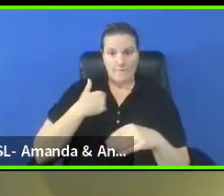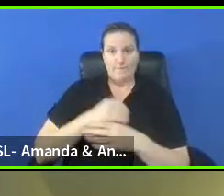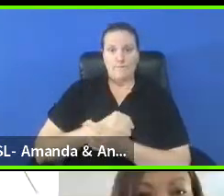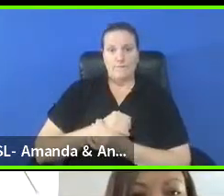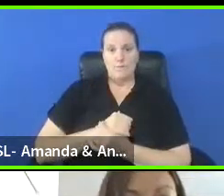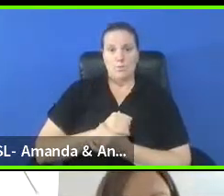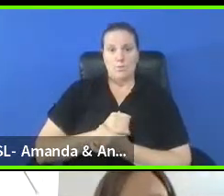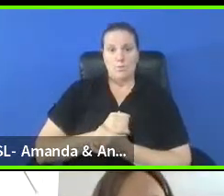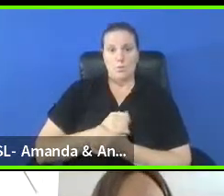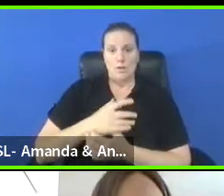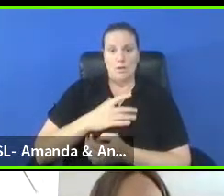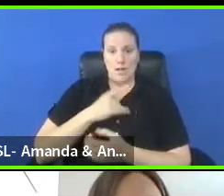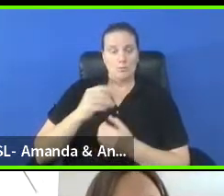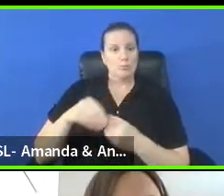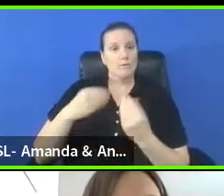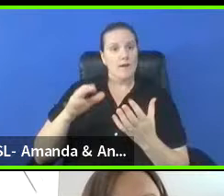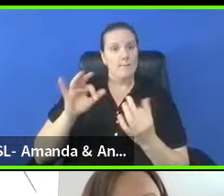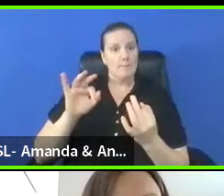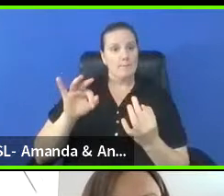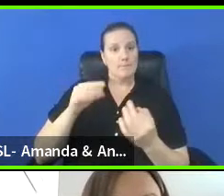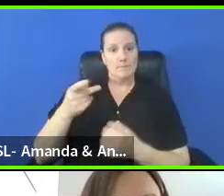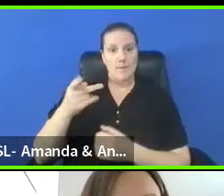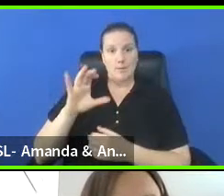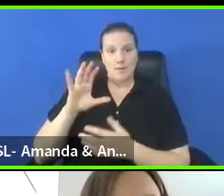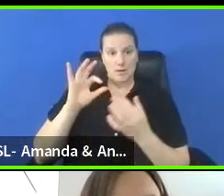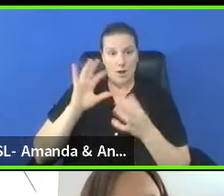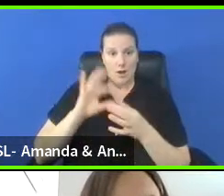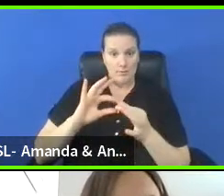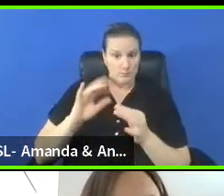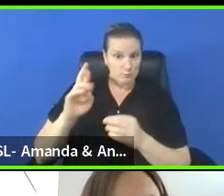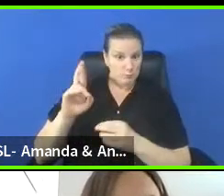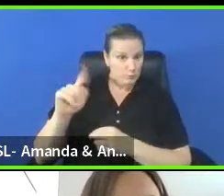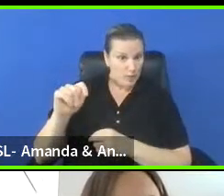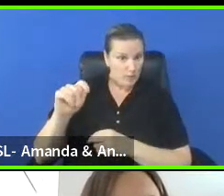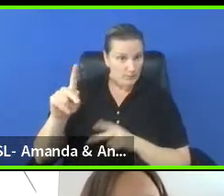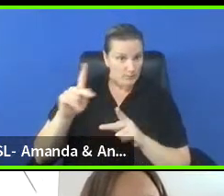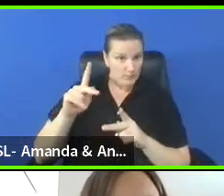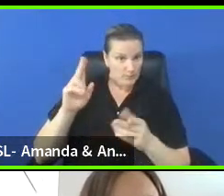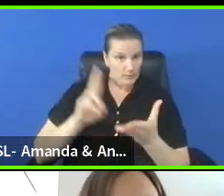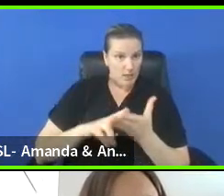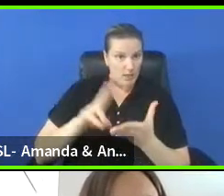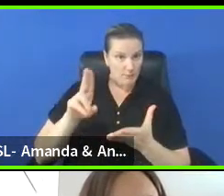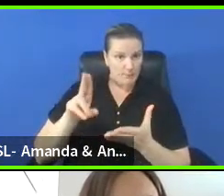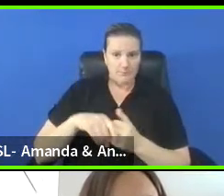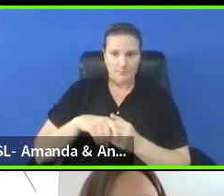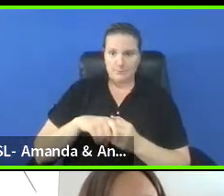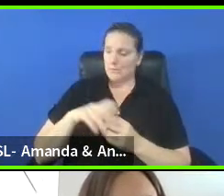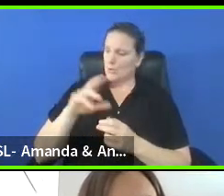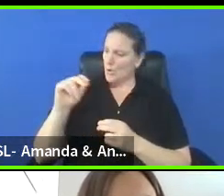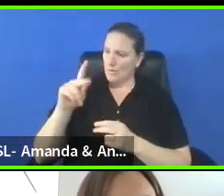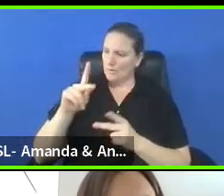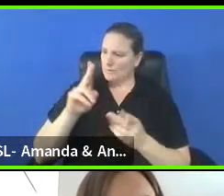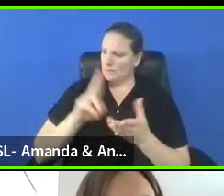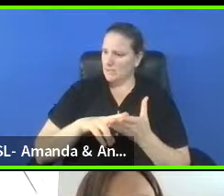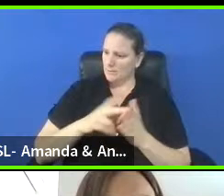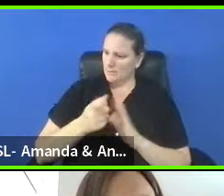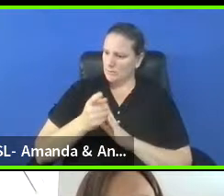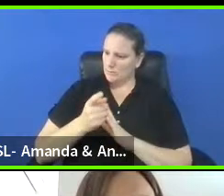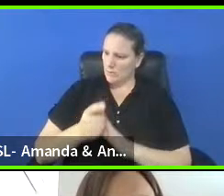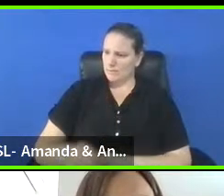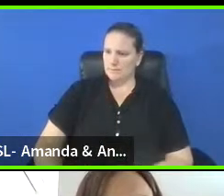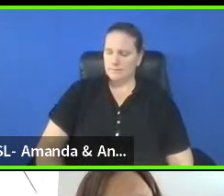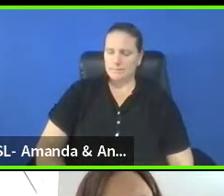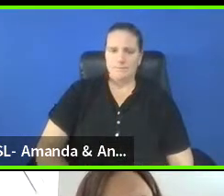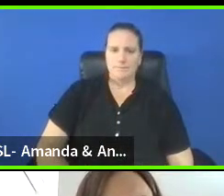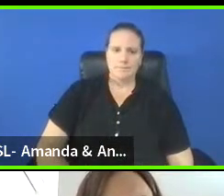like to provide public comment. Brent, have we had anyone sign up? We do not have anyone signed up at this moment. Okay.